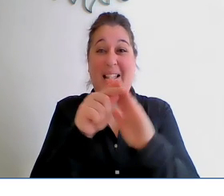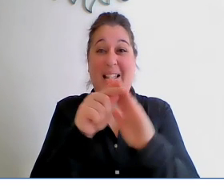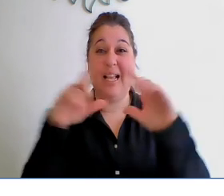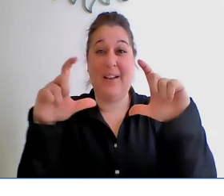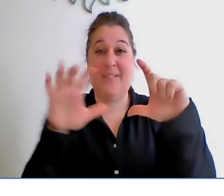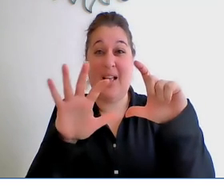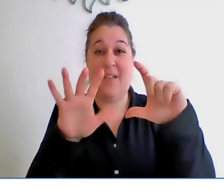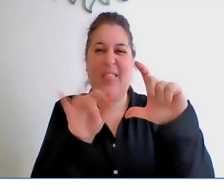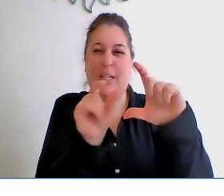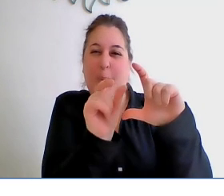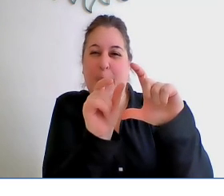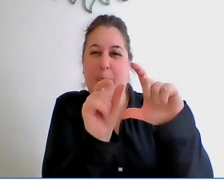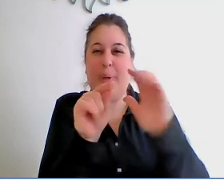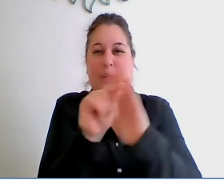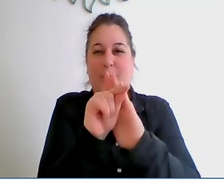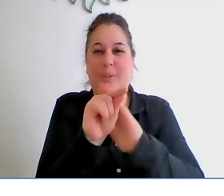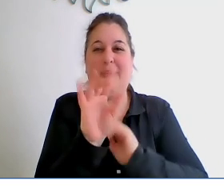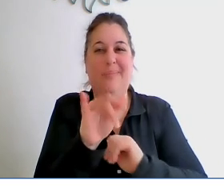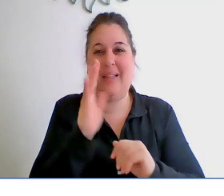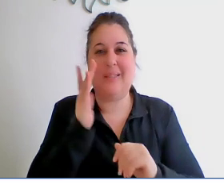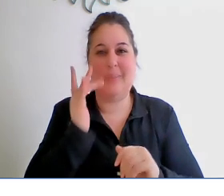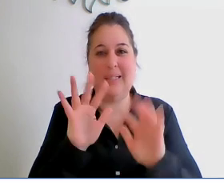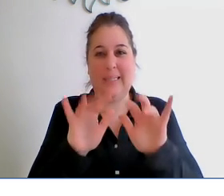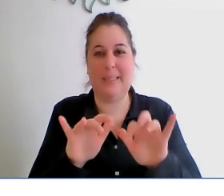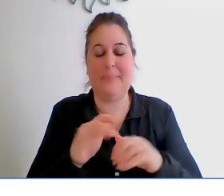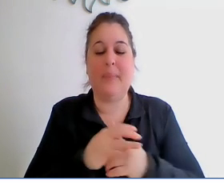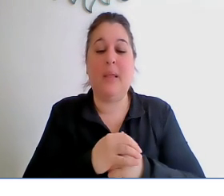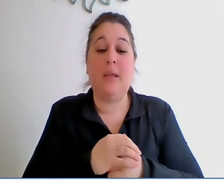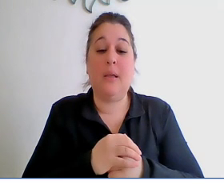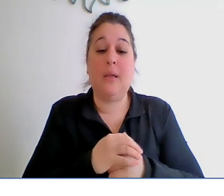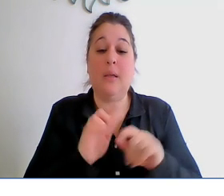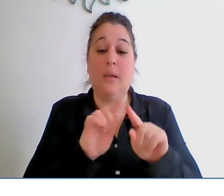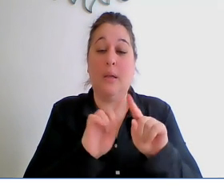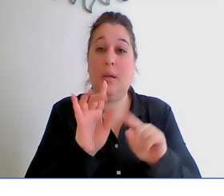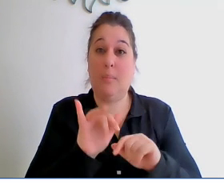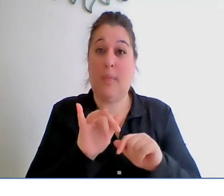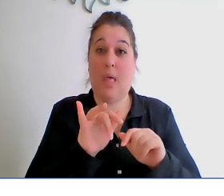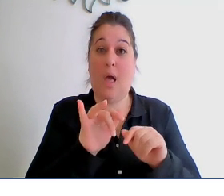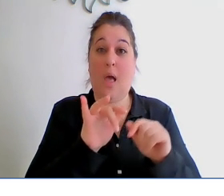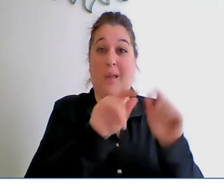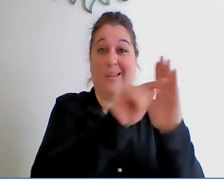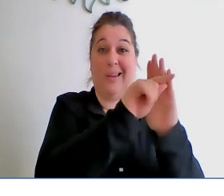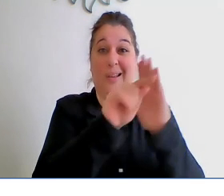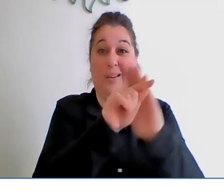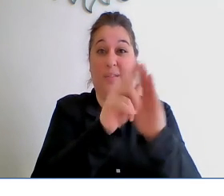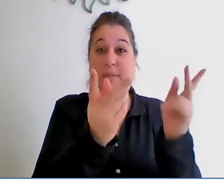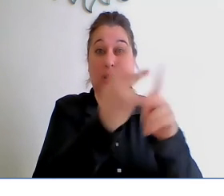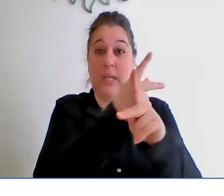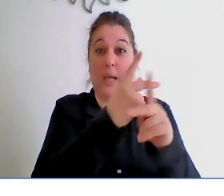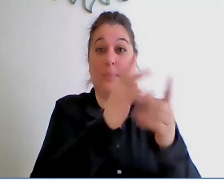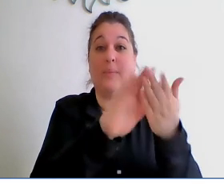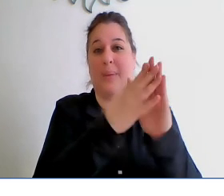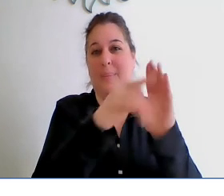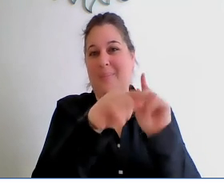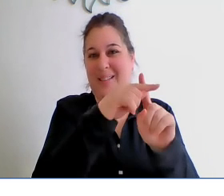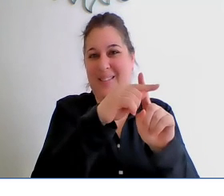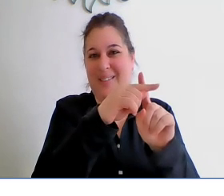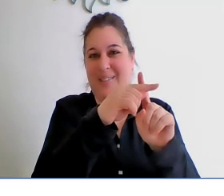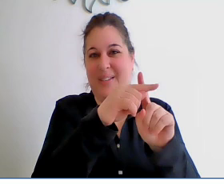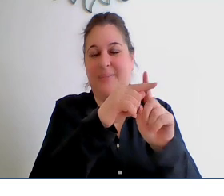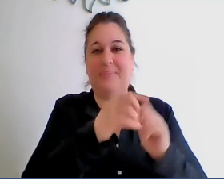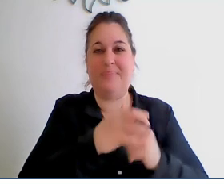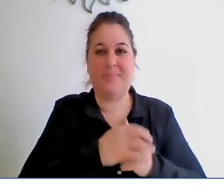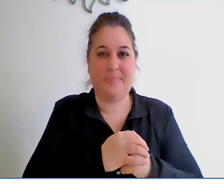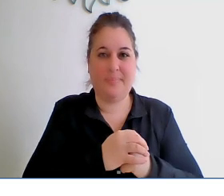typed. So 2 negatives next to each other make a positive. So both of those turn into one sign. Then just bring down the